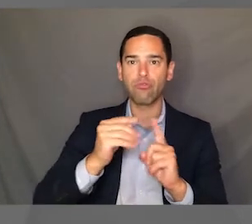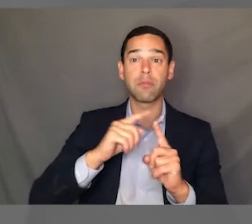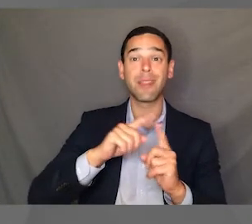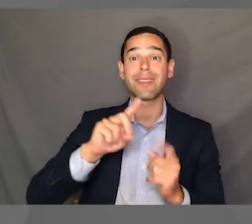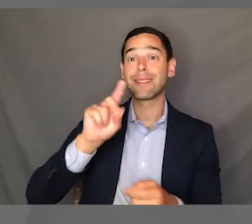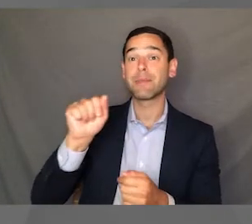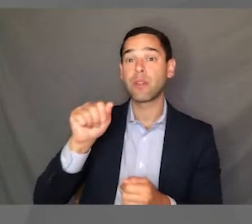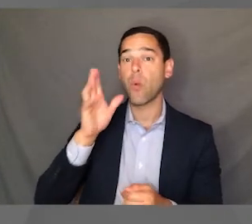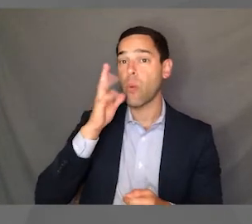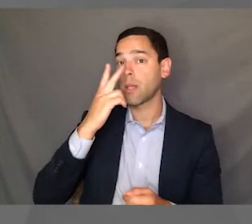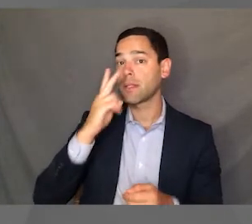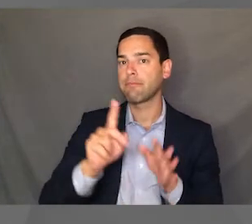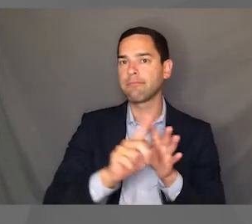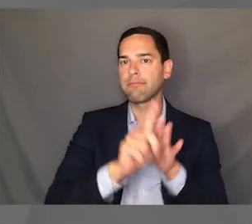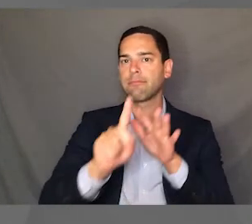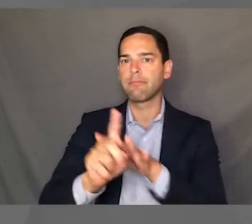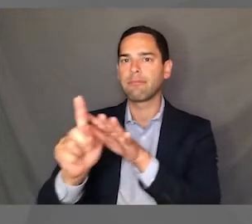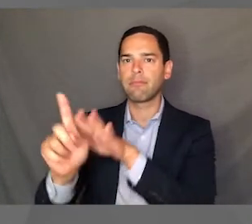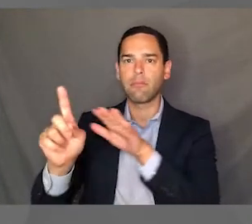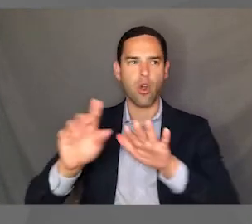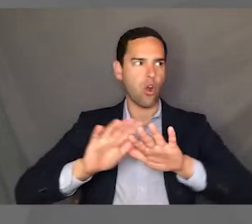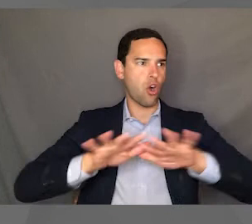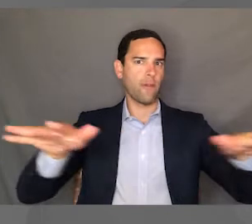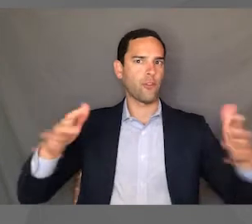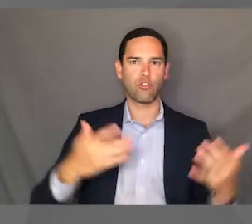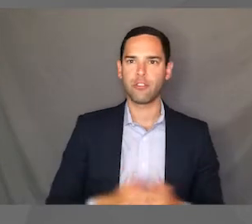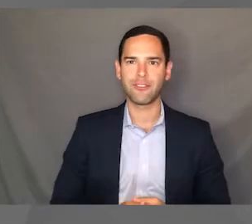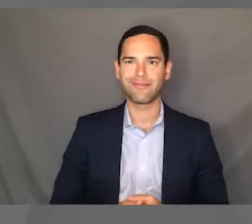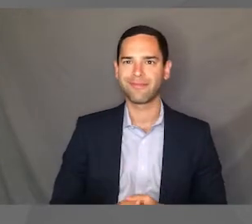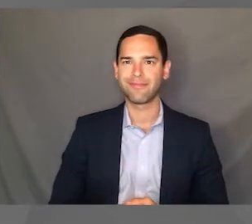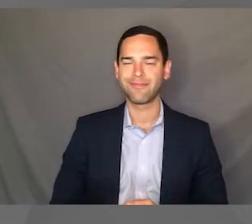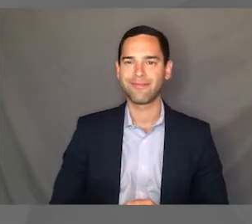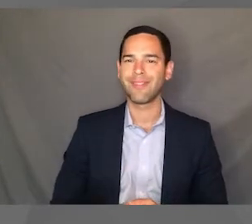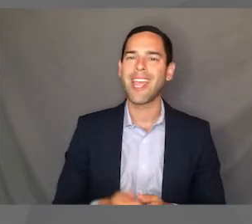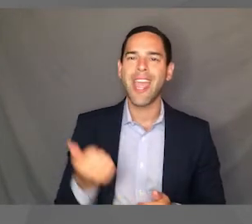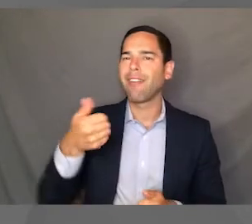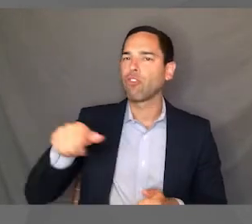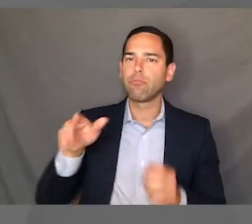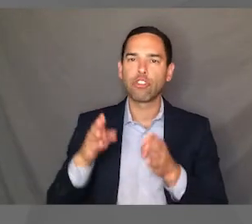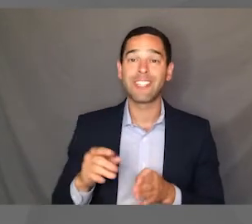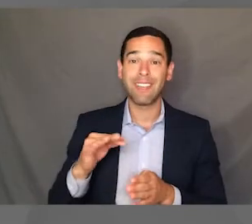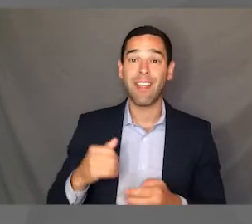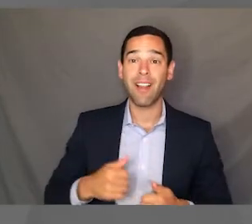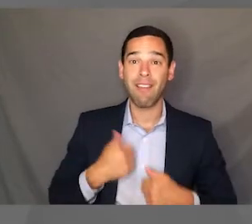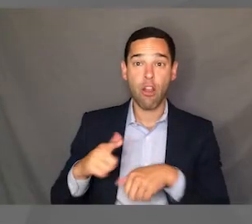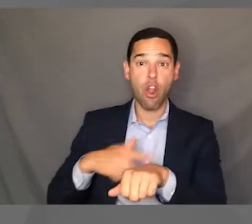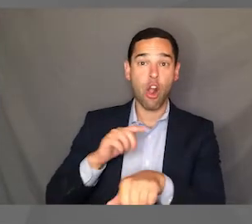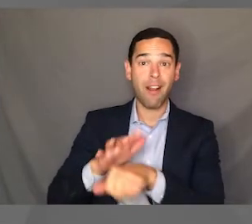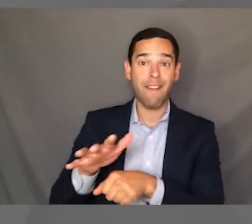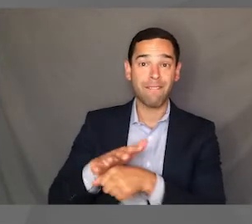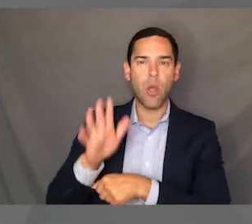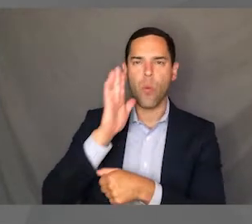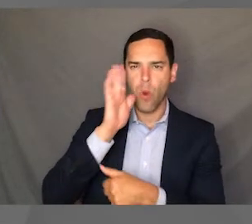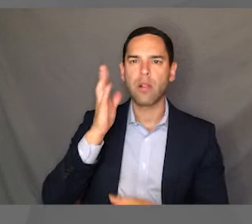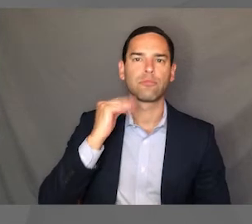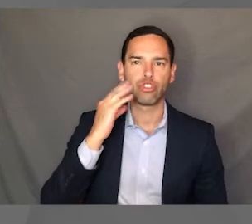you're going to see across all sectors. All right. Every person, if they live long enough, is going to experience a